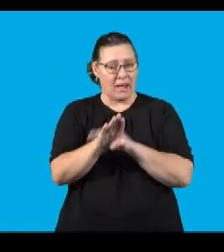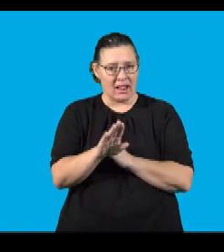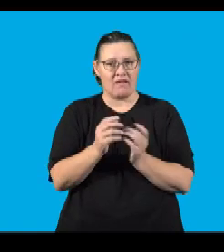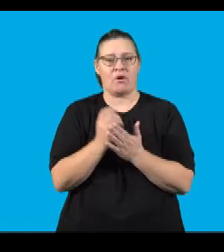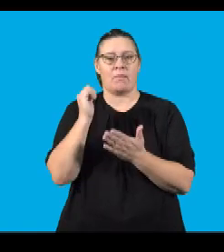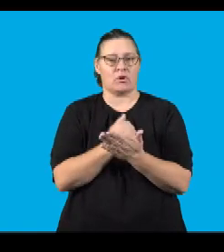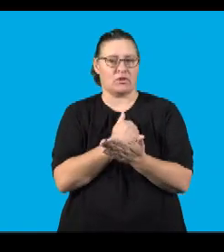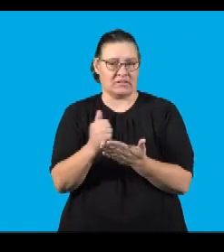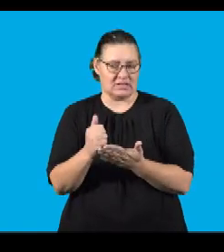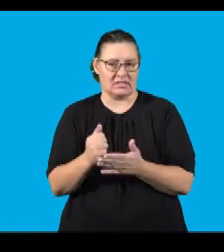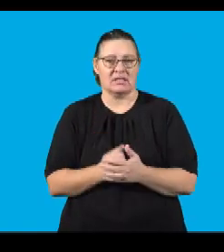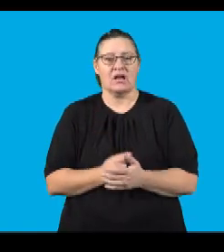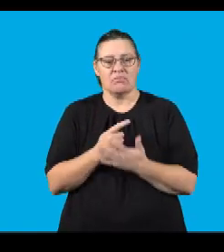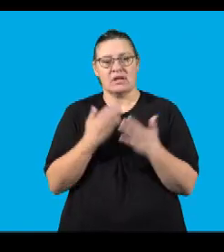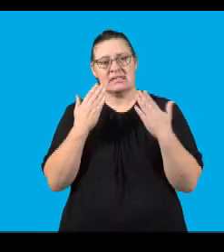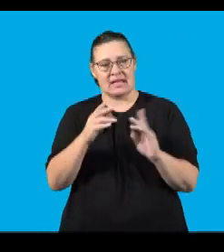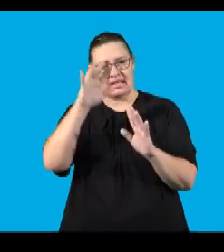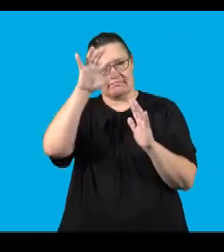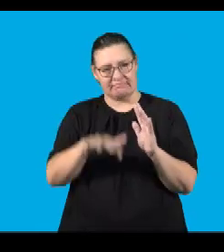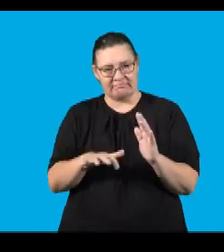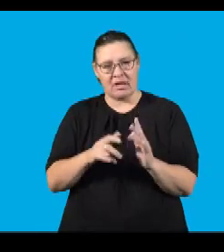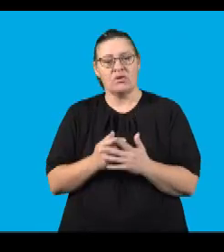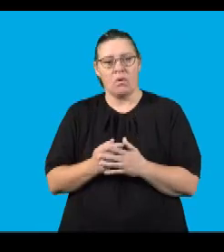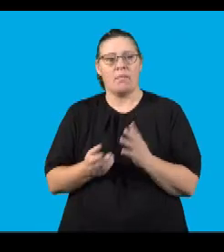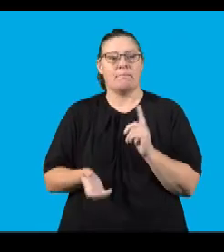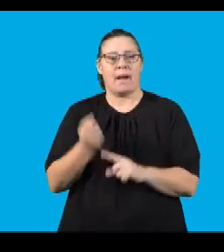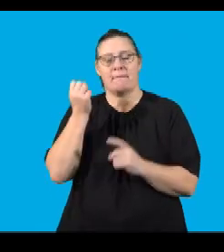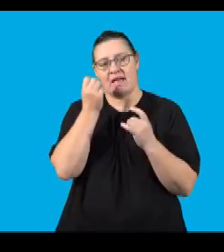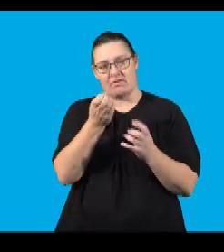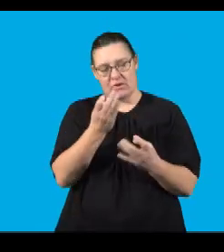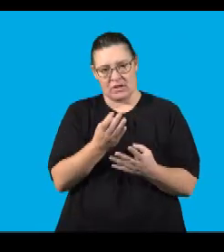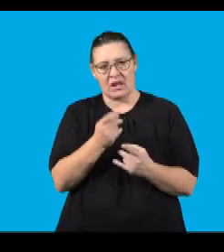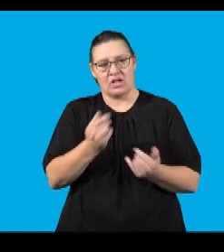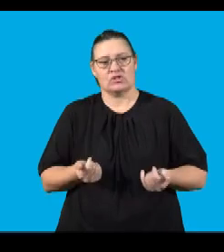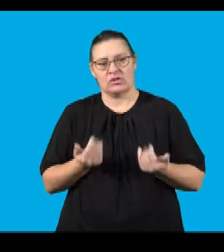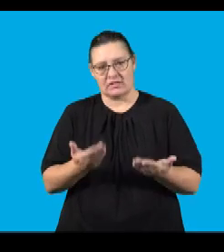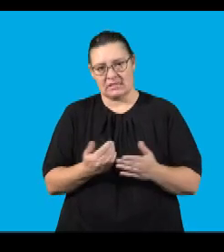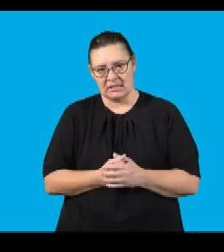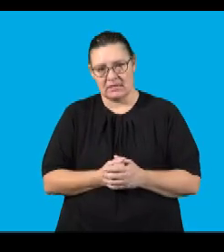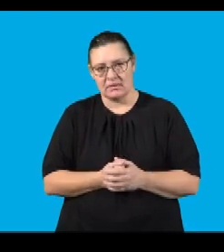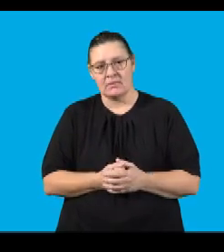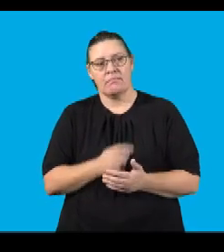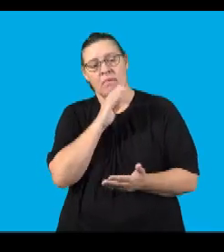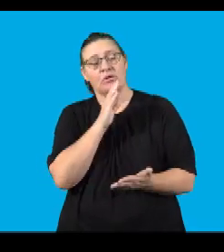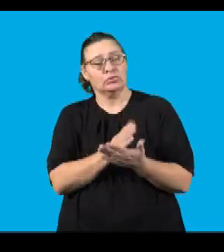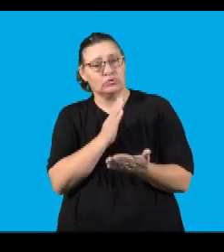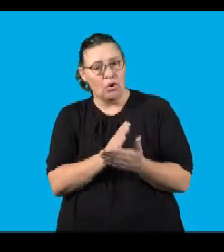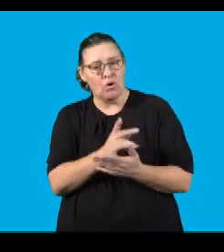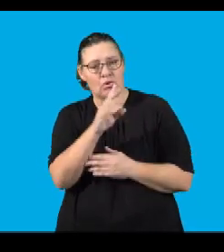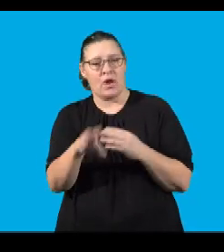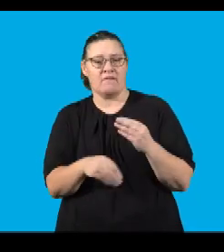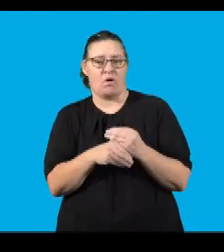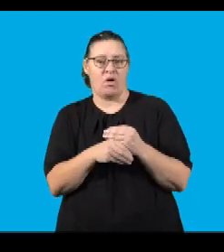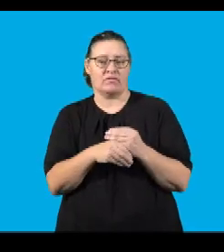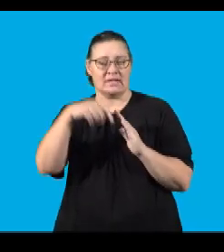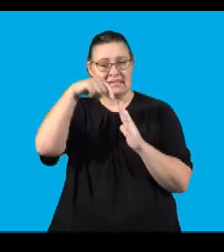mail center, it's from the post office, and if you go and study this, you'll find the details about the service. Make sure that